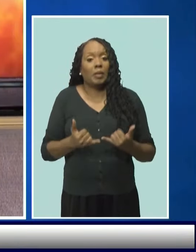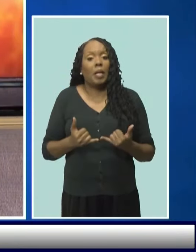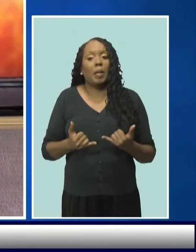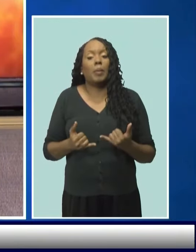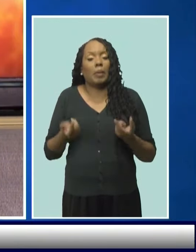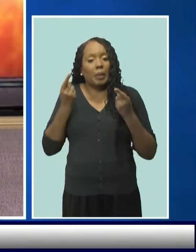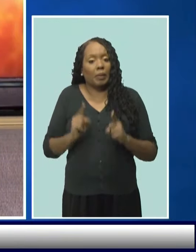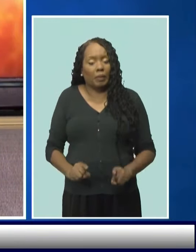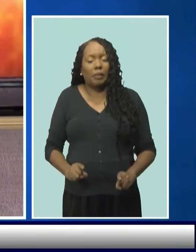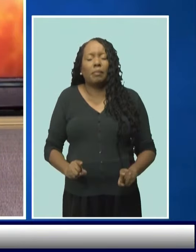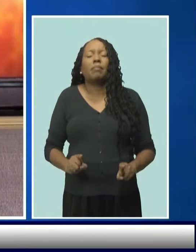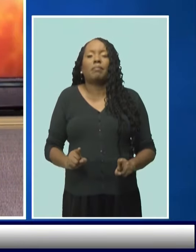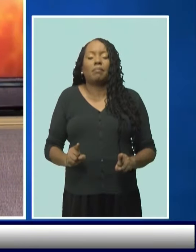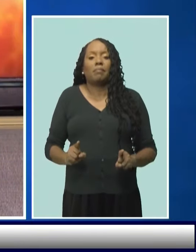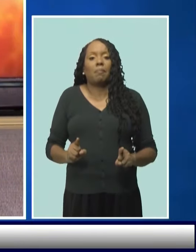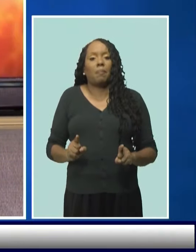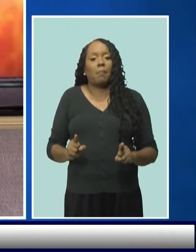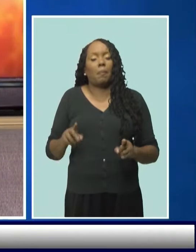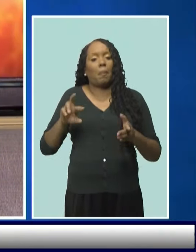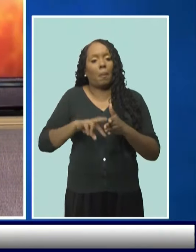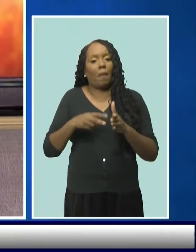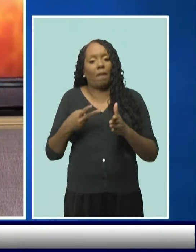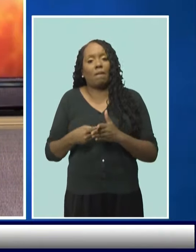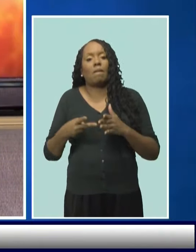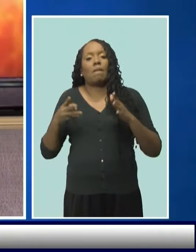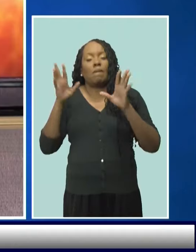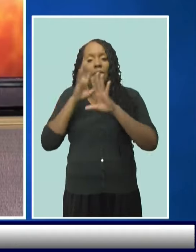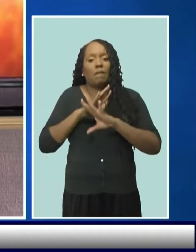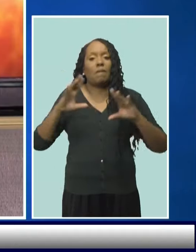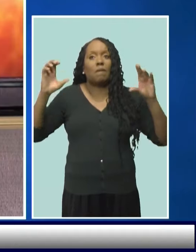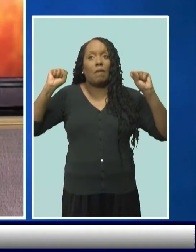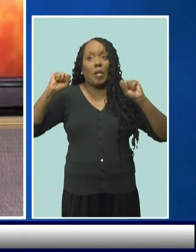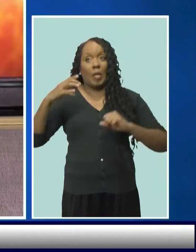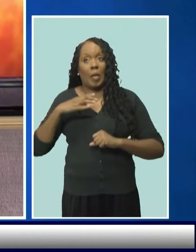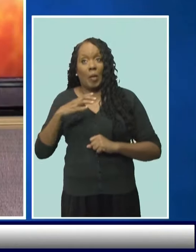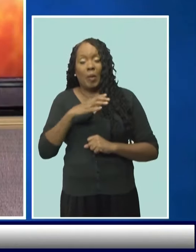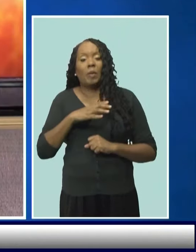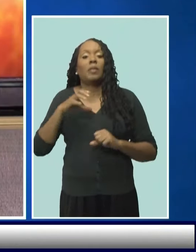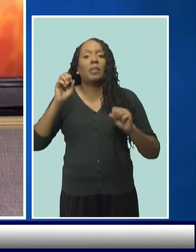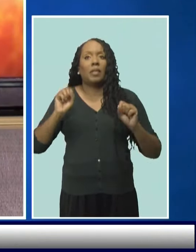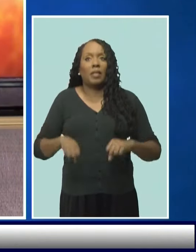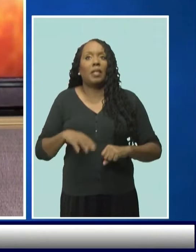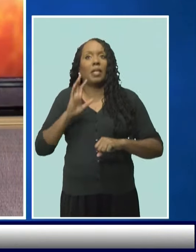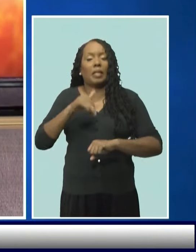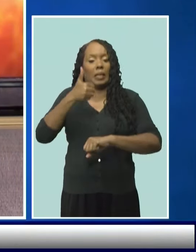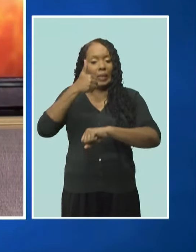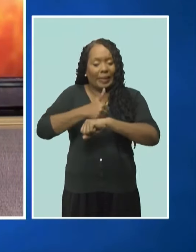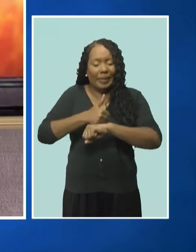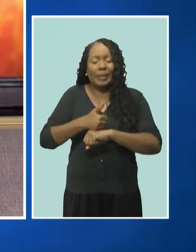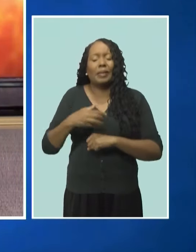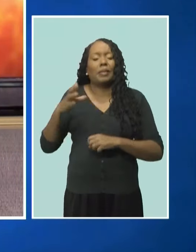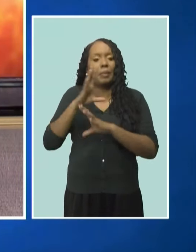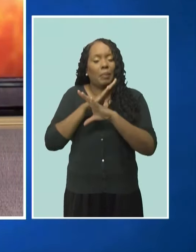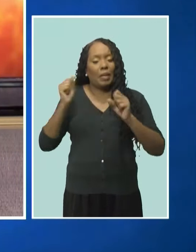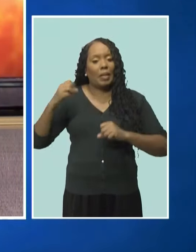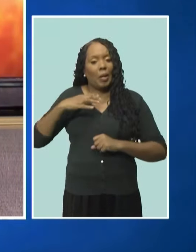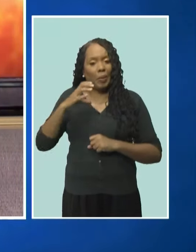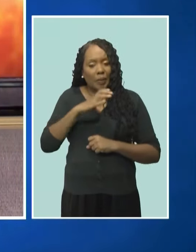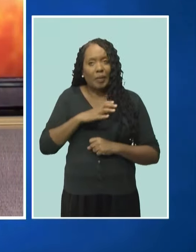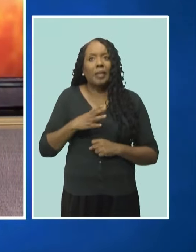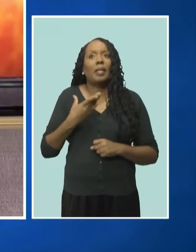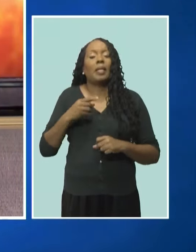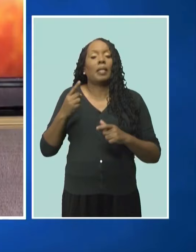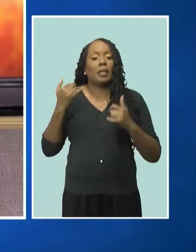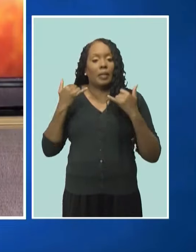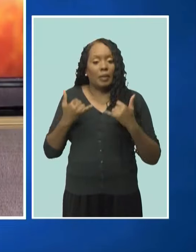we're in a position where that presidential transitional council can be installed, and it can then go on to do the